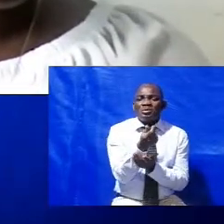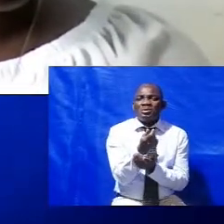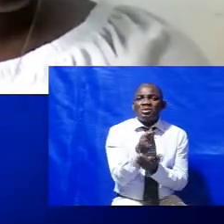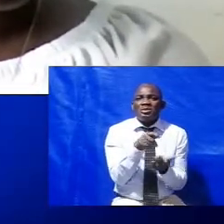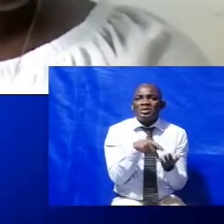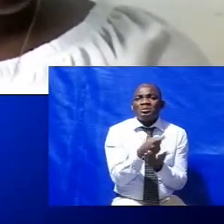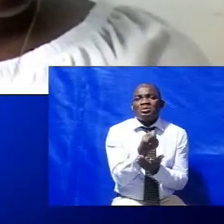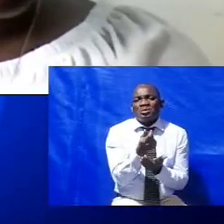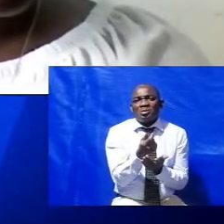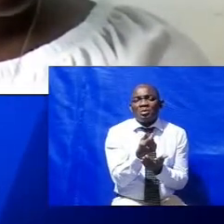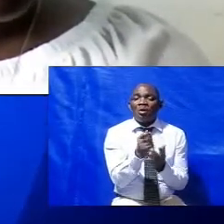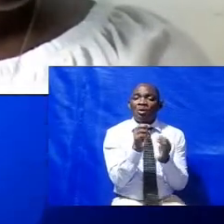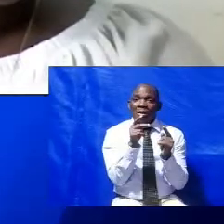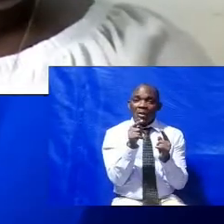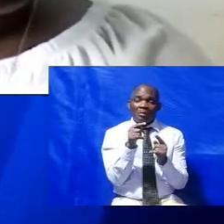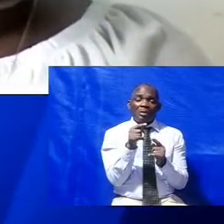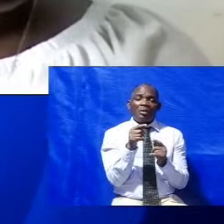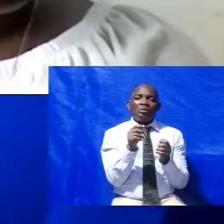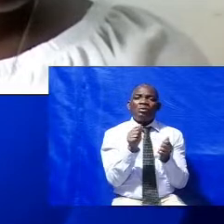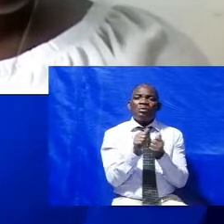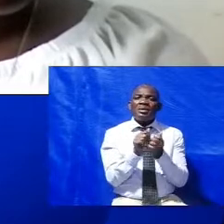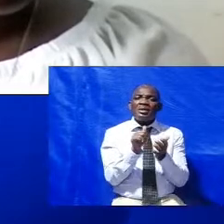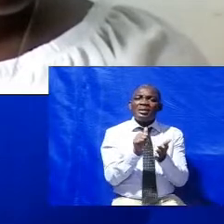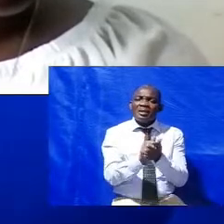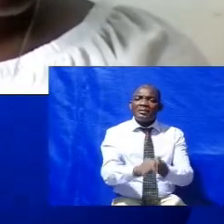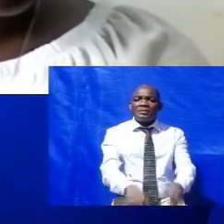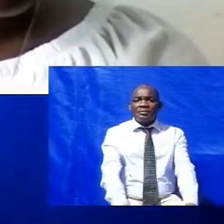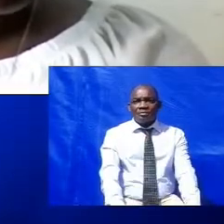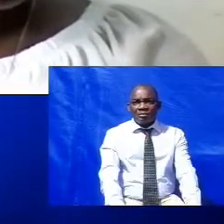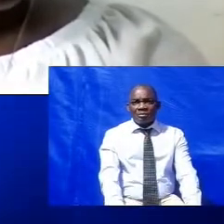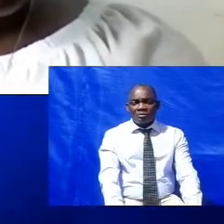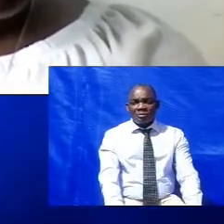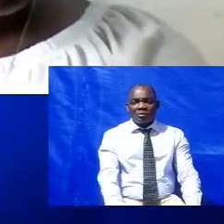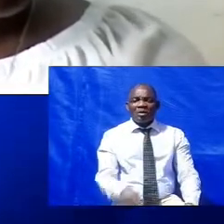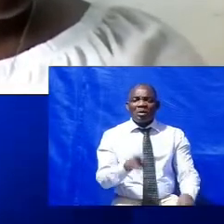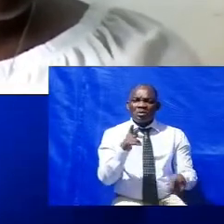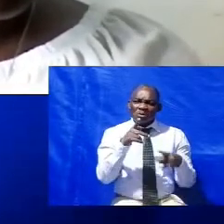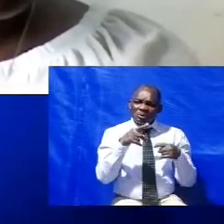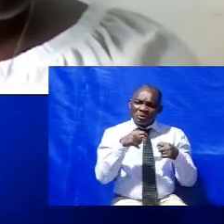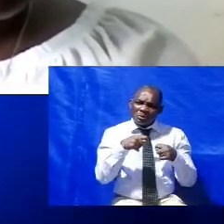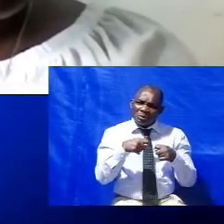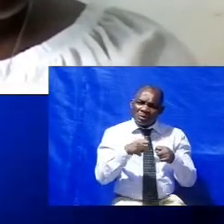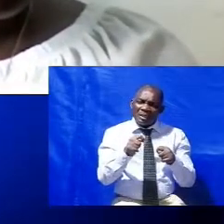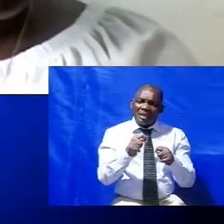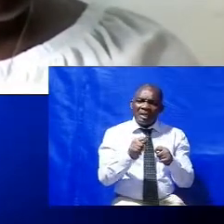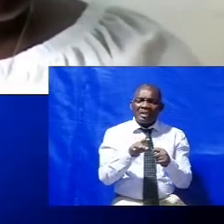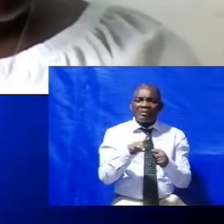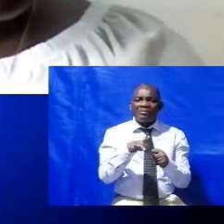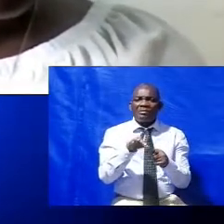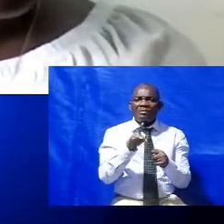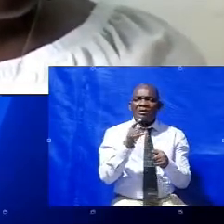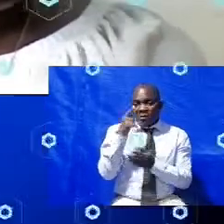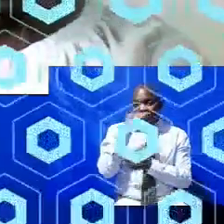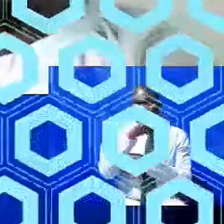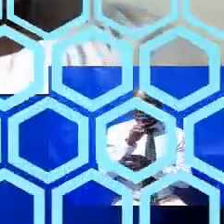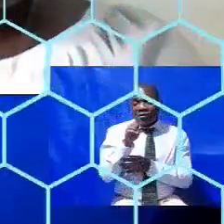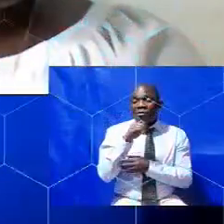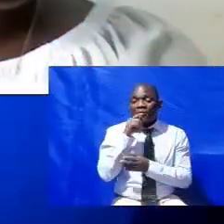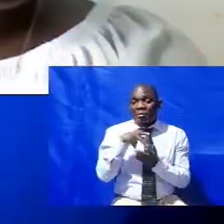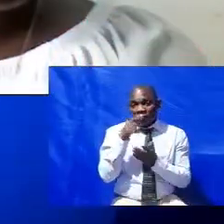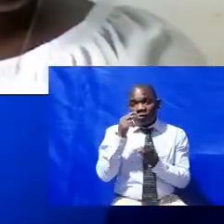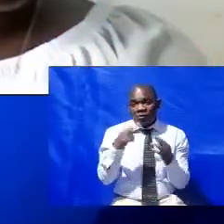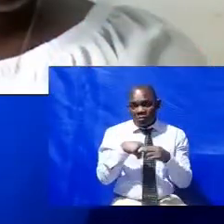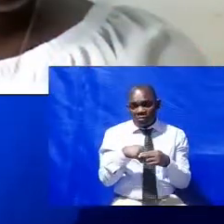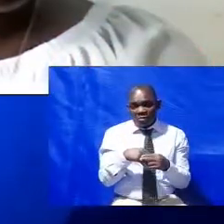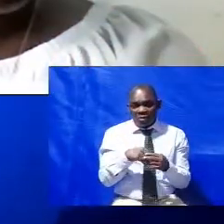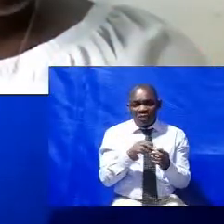you anywhere. In addition to that, you were squeezing yourself to find a room. You mentioned